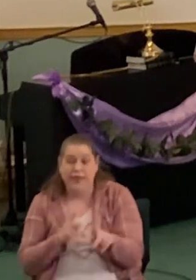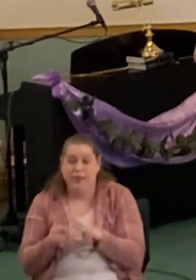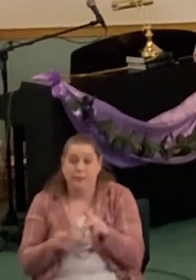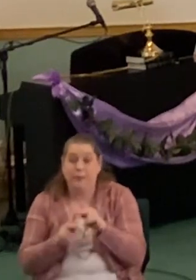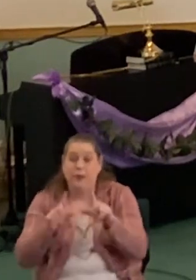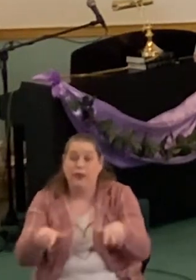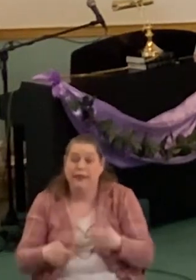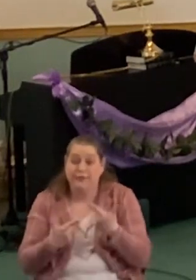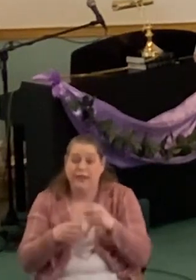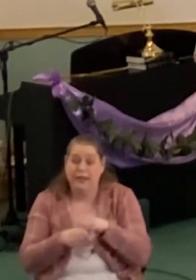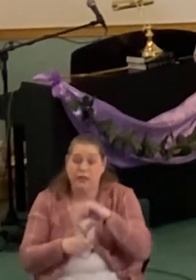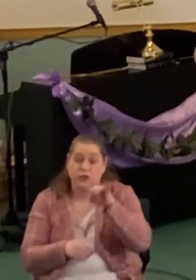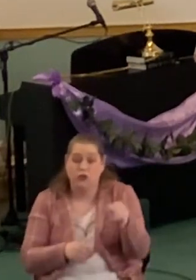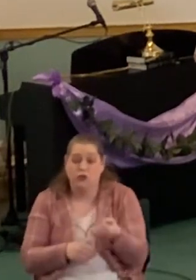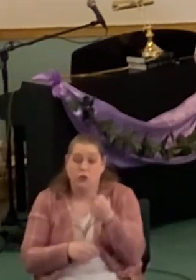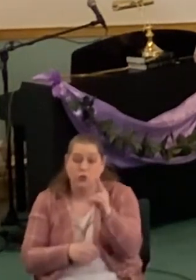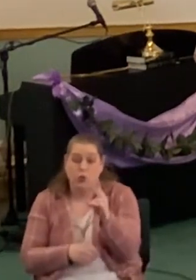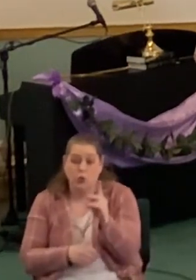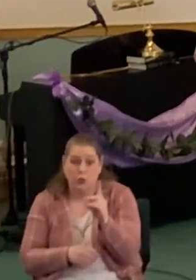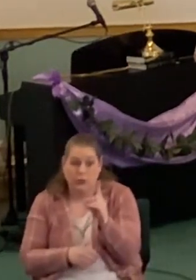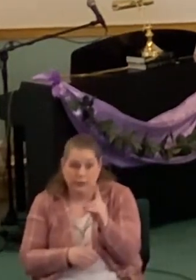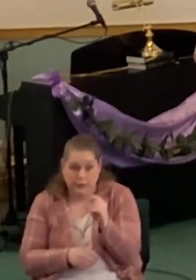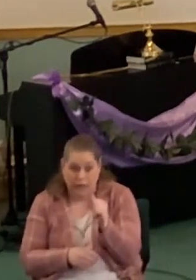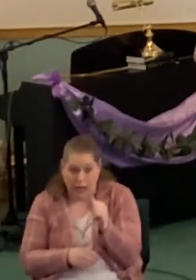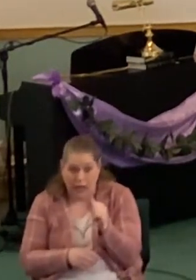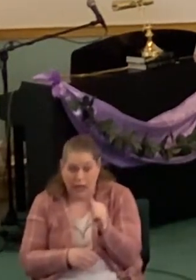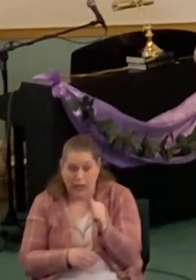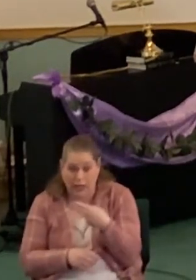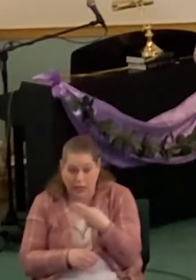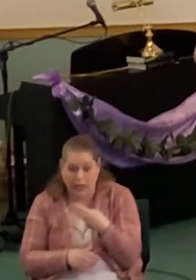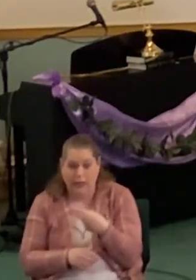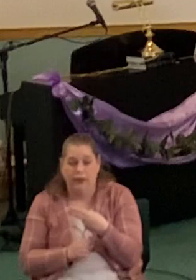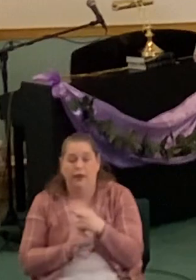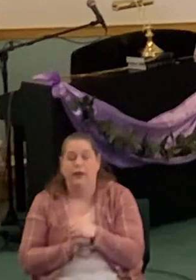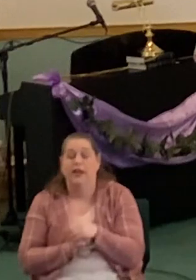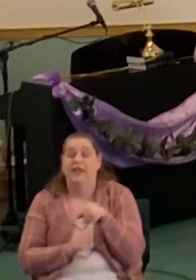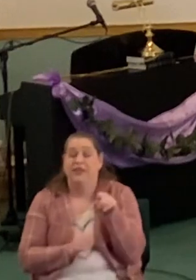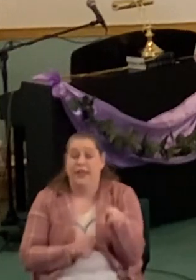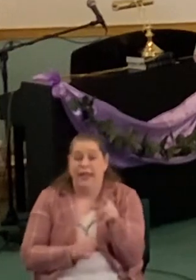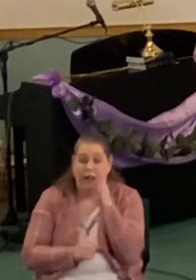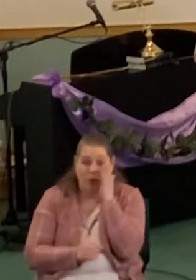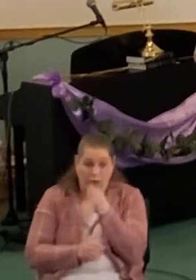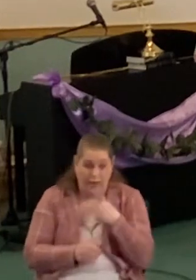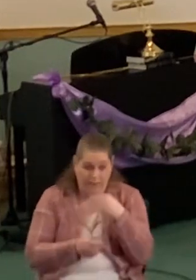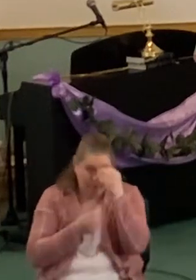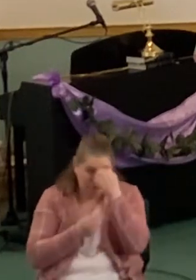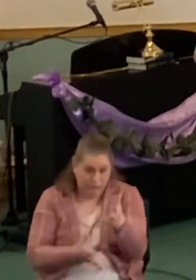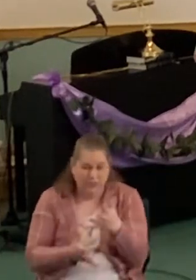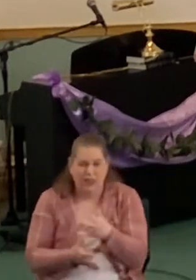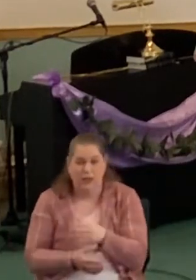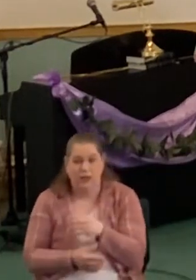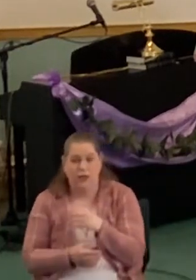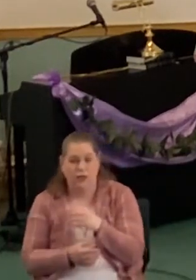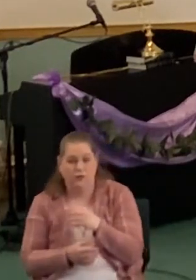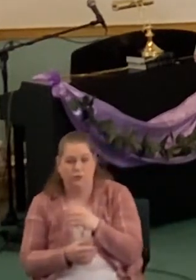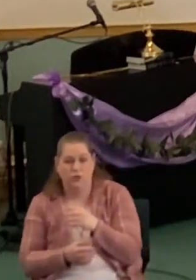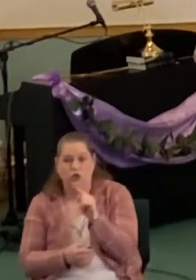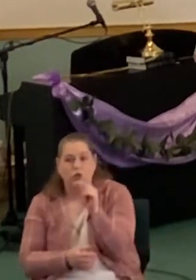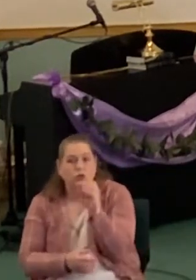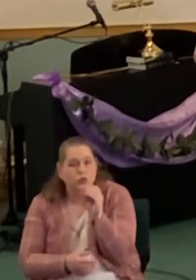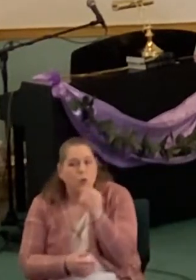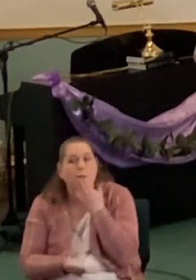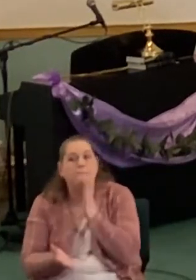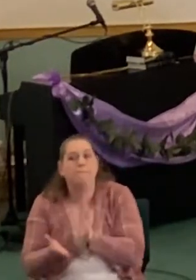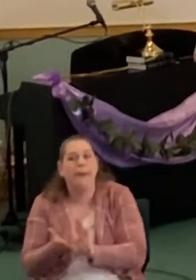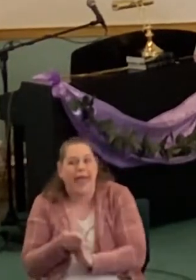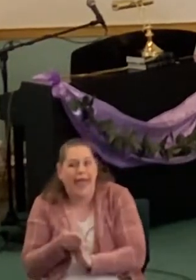of Judah in about the 7th century, they're about to receive news that was too bad for them to